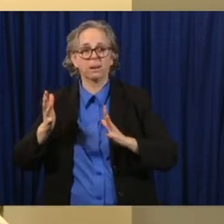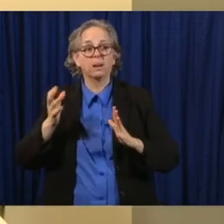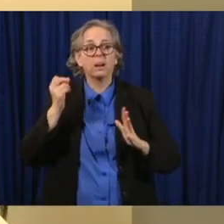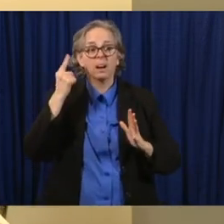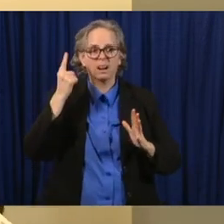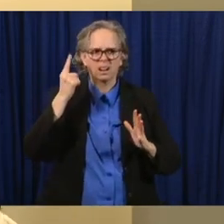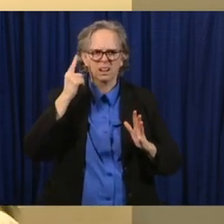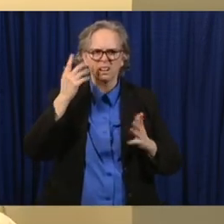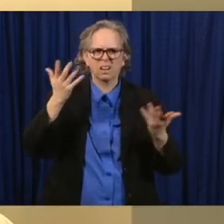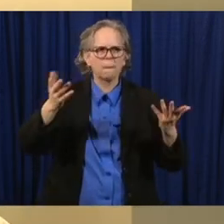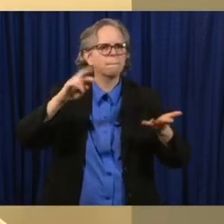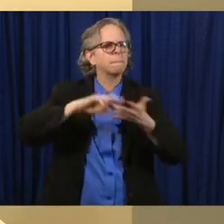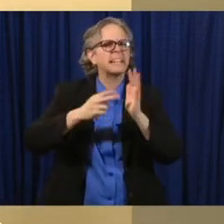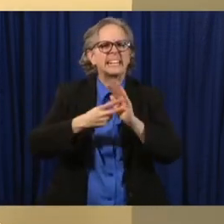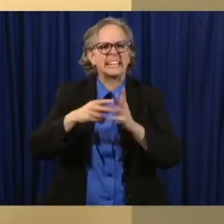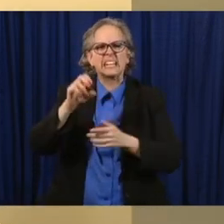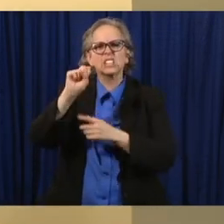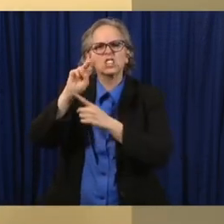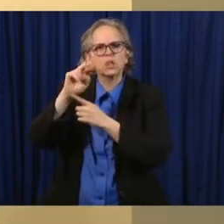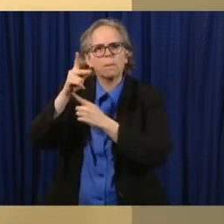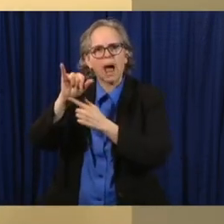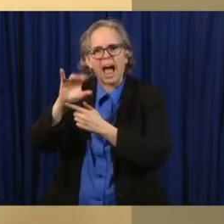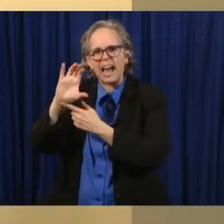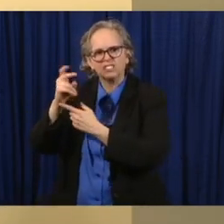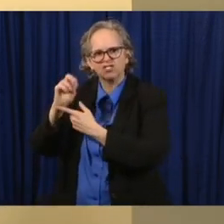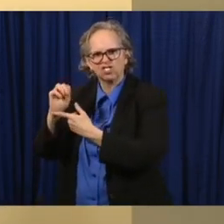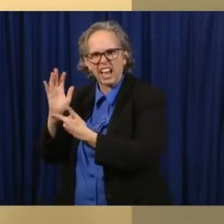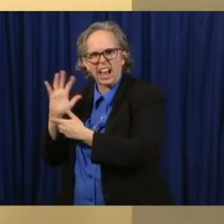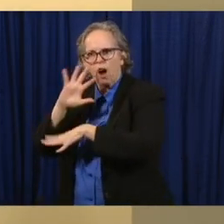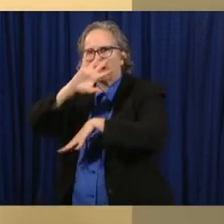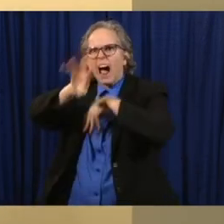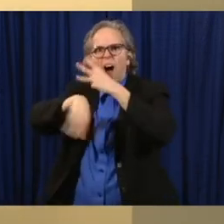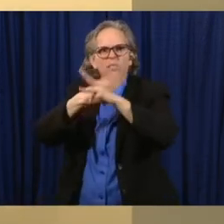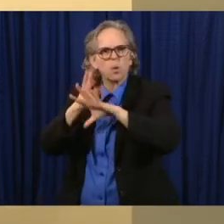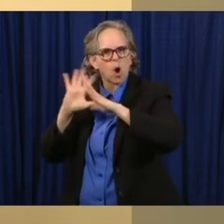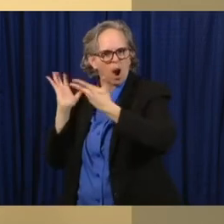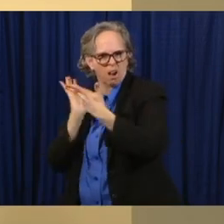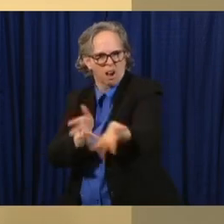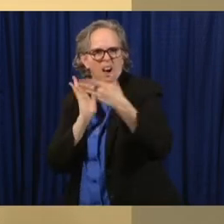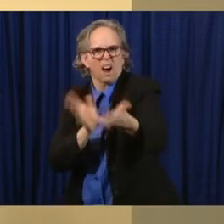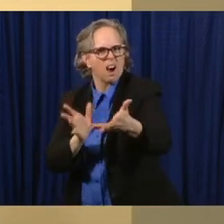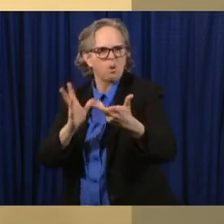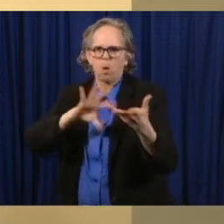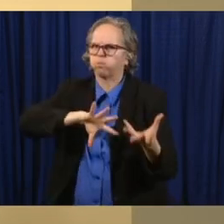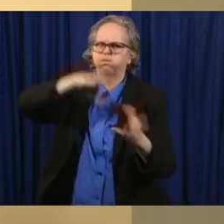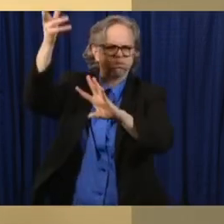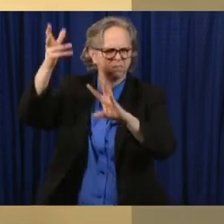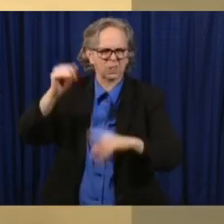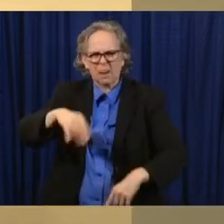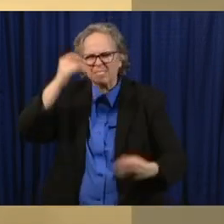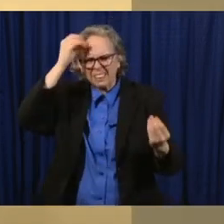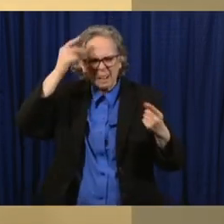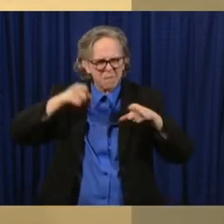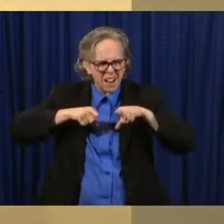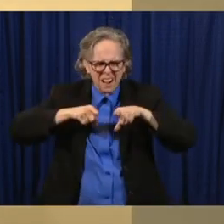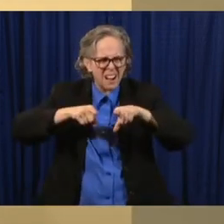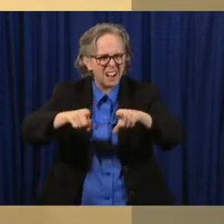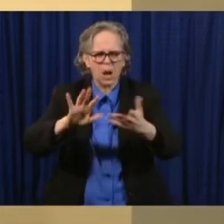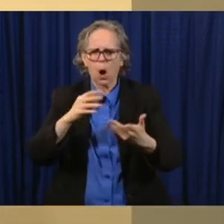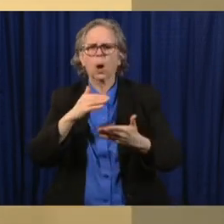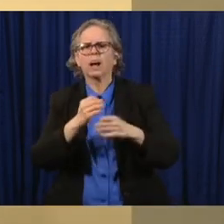So we have to go back to the fact that this is, what is the year ahead? There's a fascinating